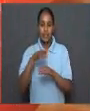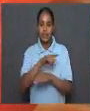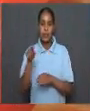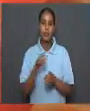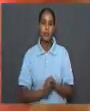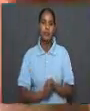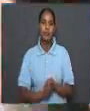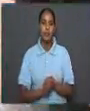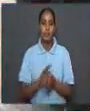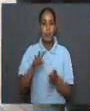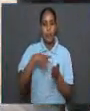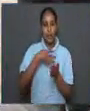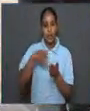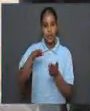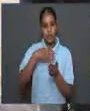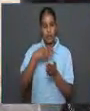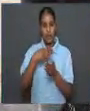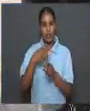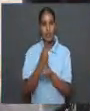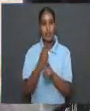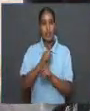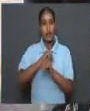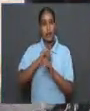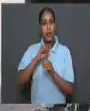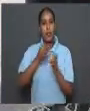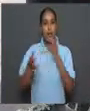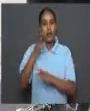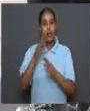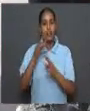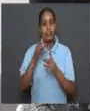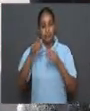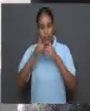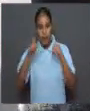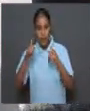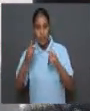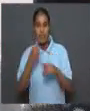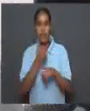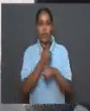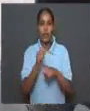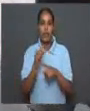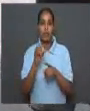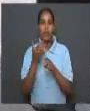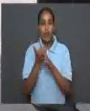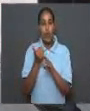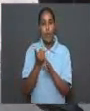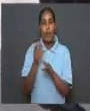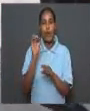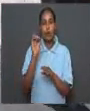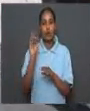them. The paint creates a barrier that separates the metal from